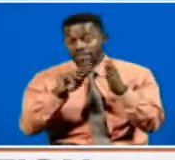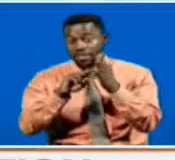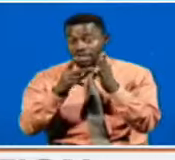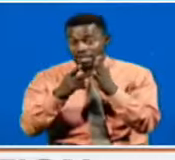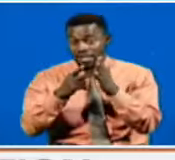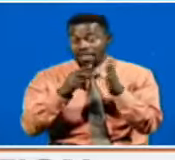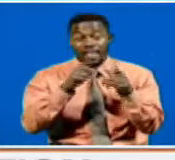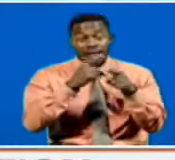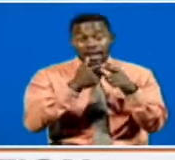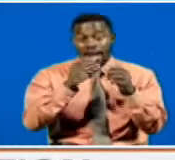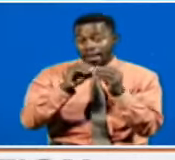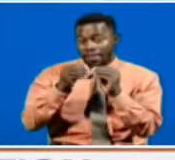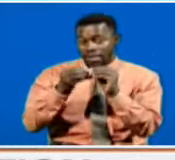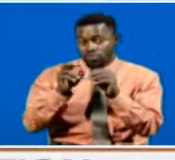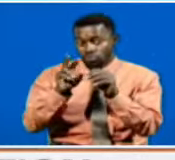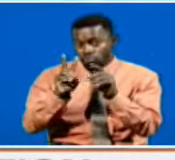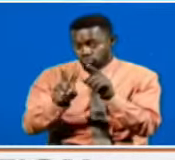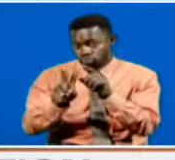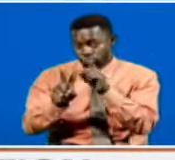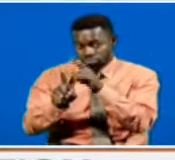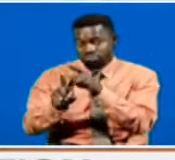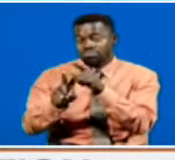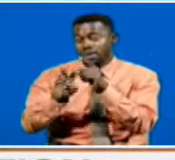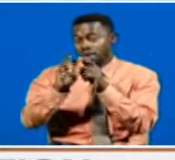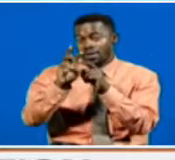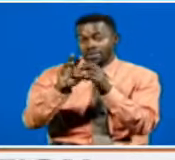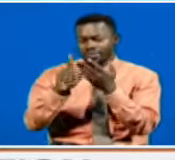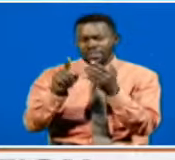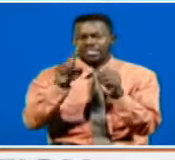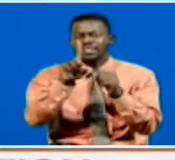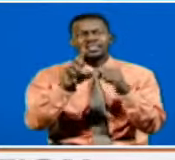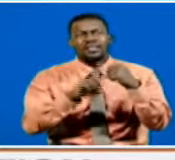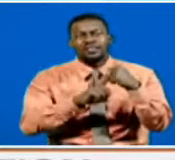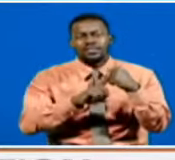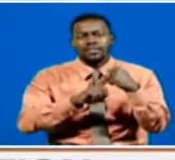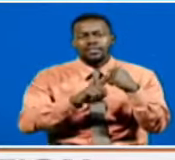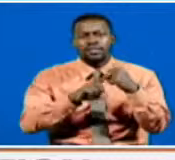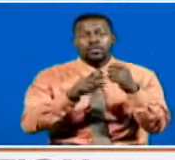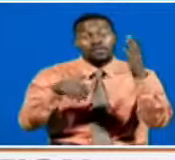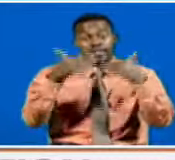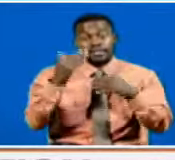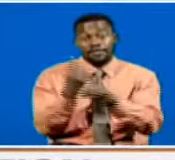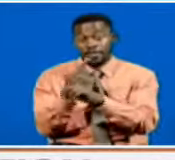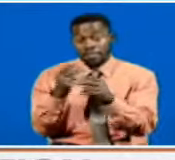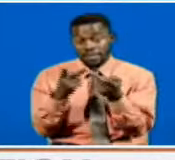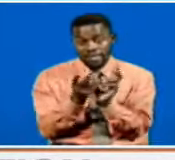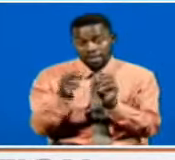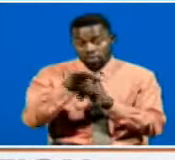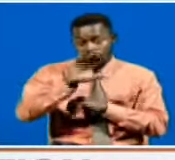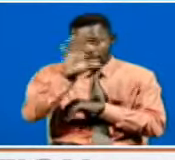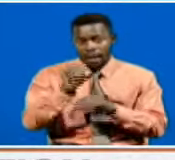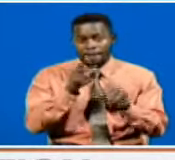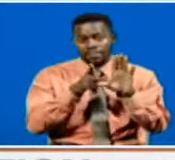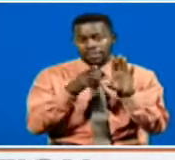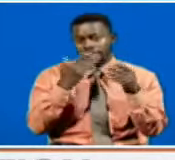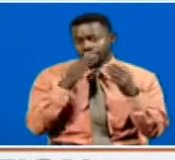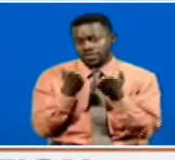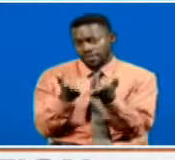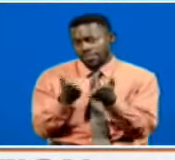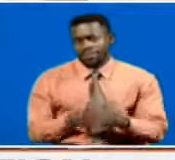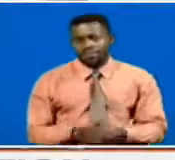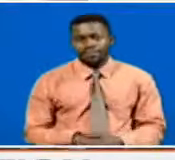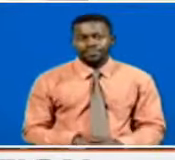regional competitions held at Kabarak, bringing together 16 universities from across various African countries. Ken Gashuhi reports.